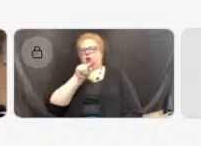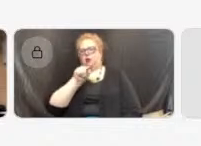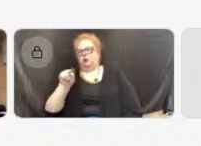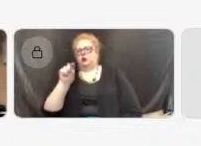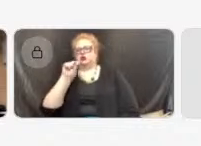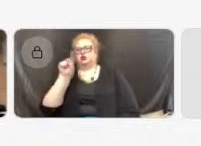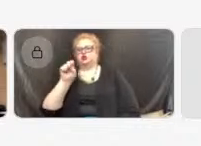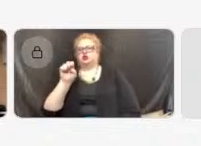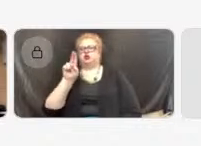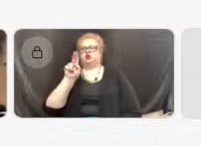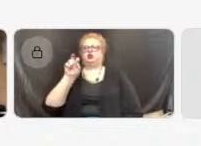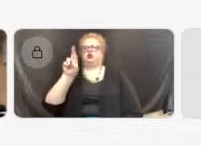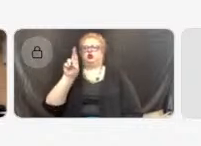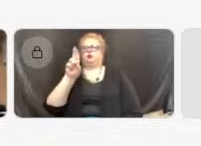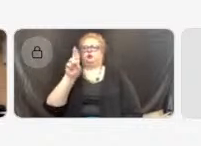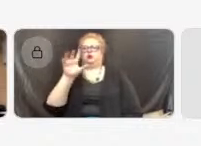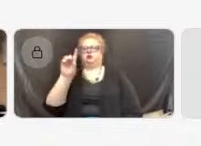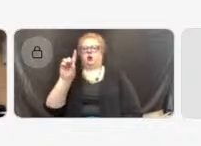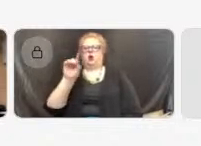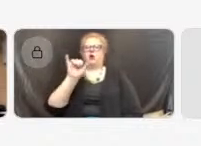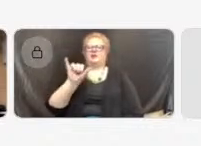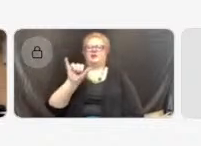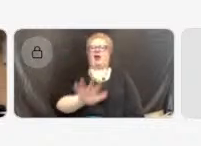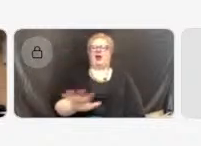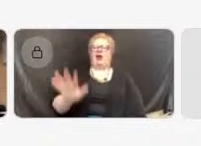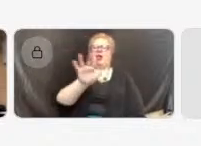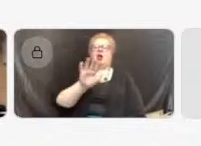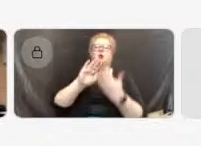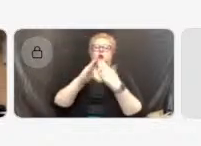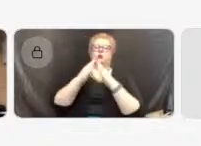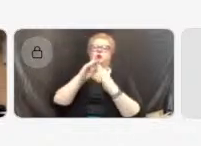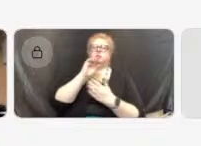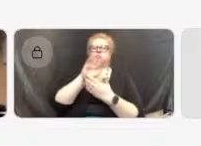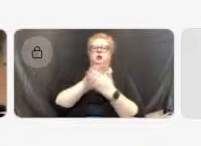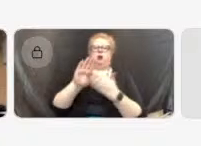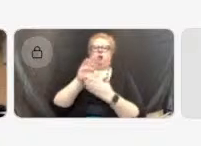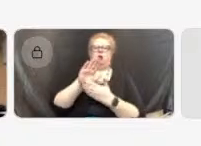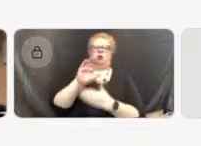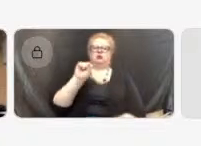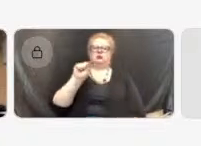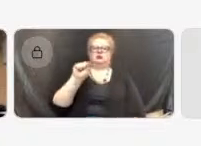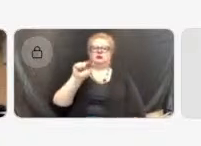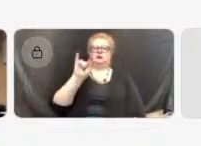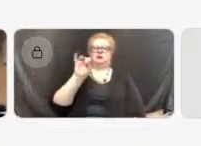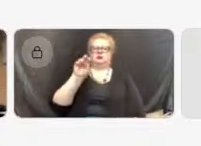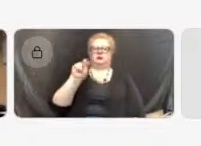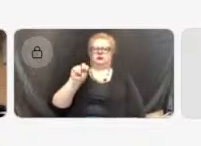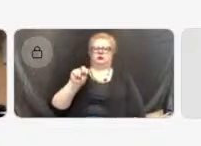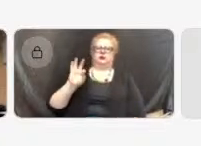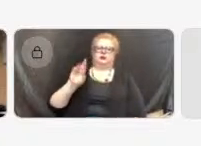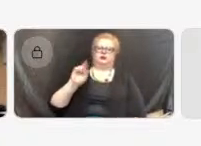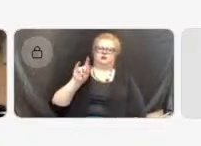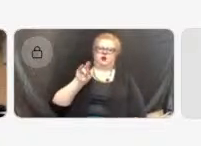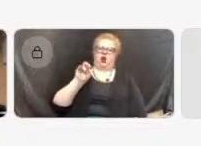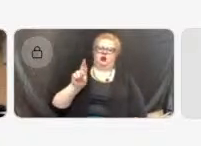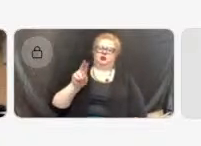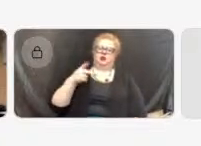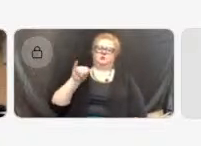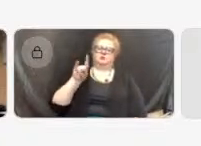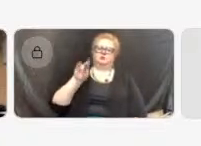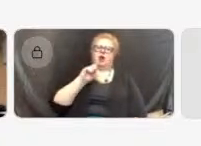College Station community. And Fraser Pike has been classified as a minor arterial for